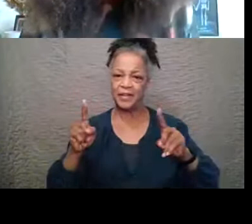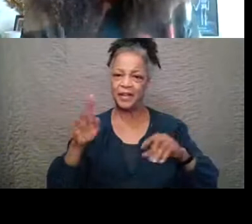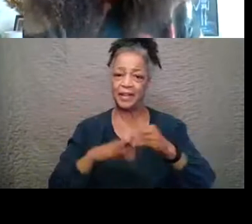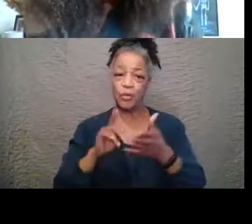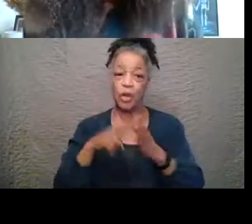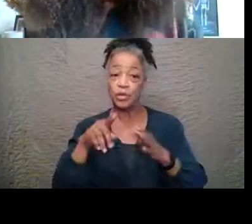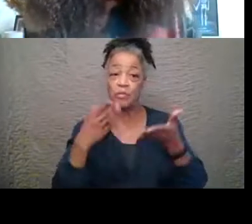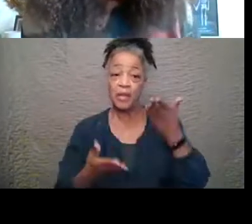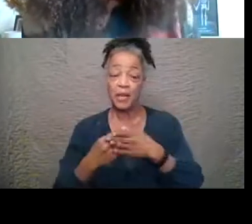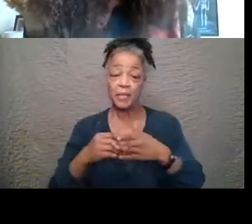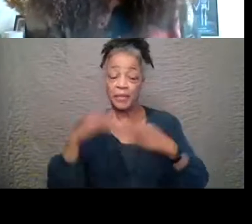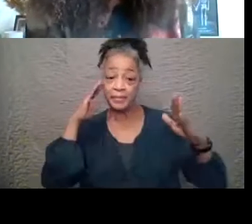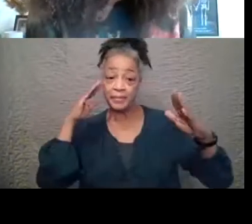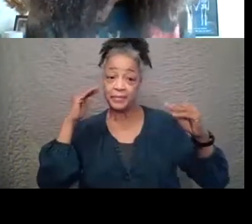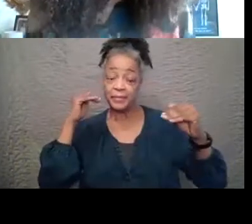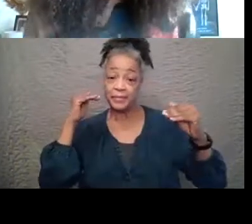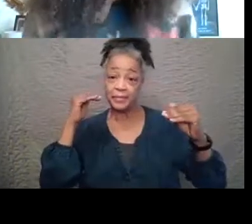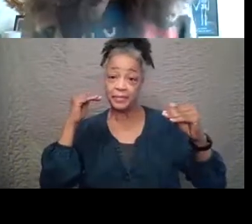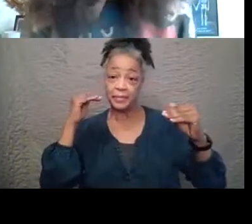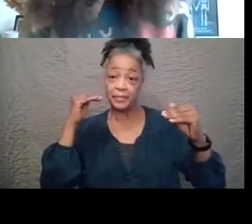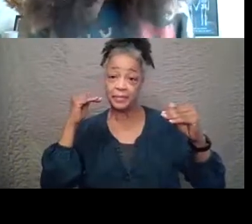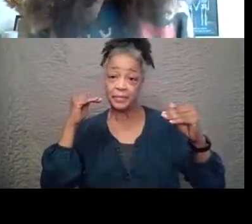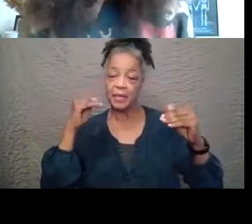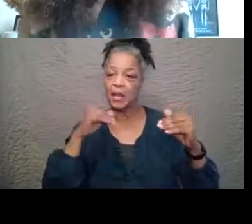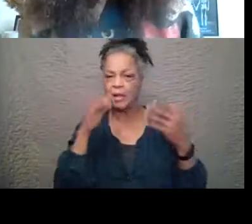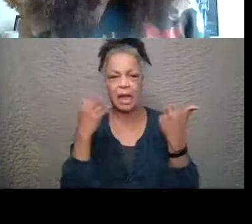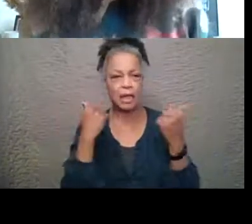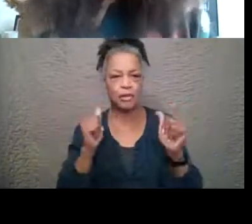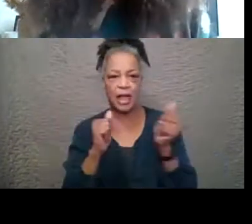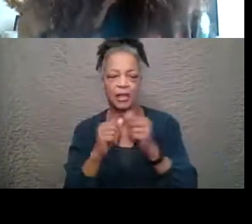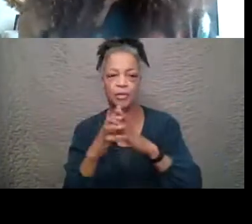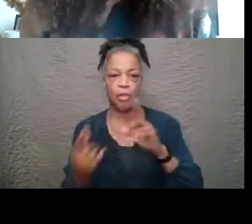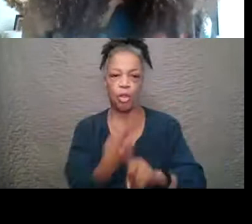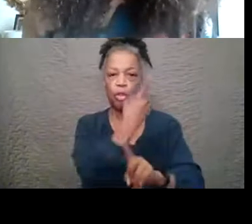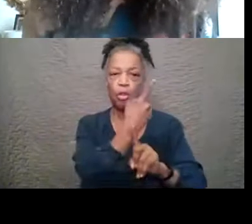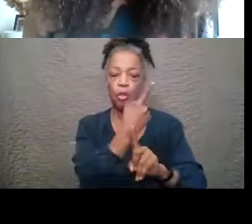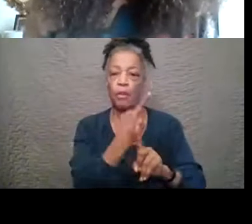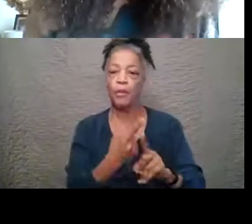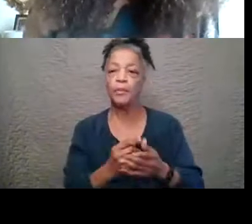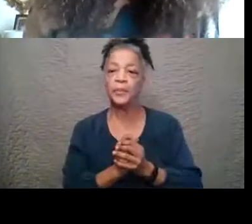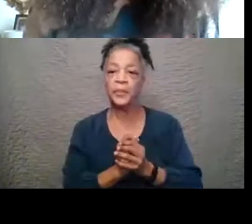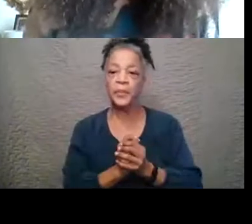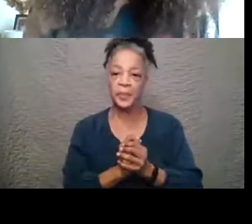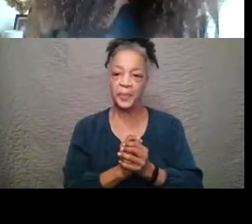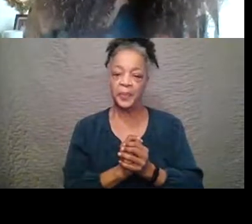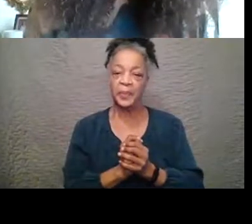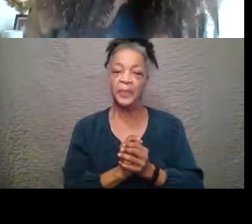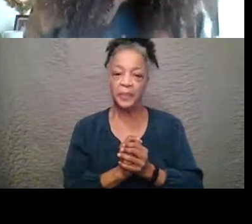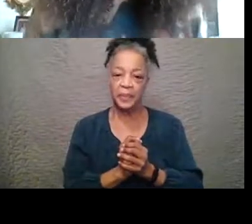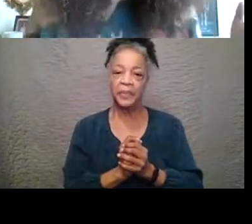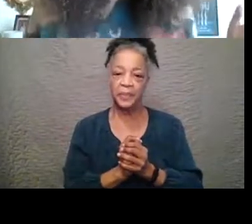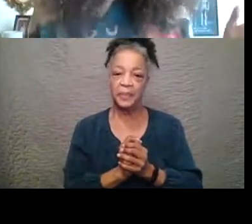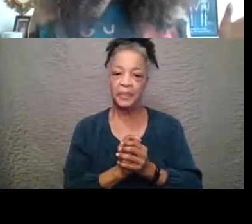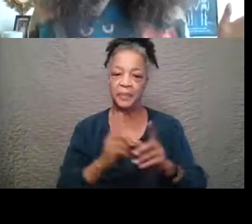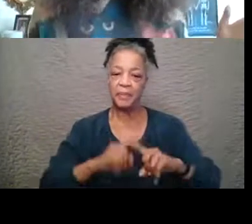may be anticipating, Jessica. So not trying to throw a curveball into things. But